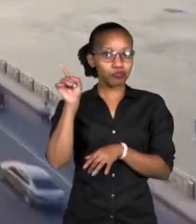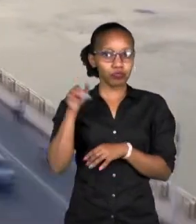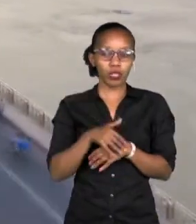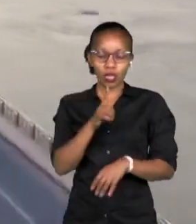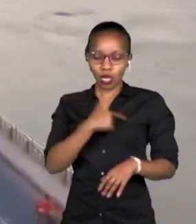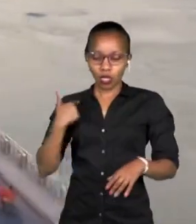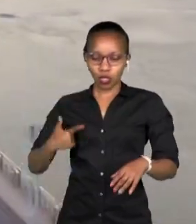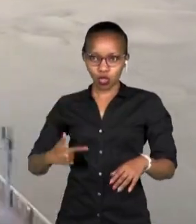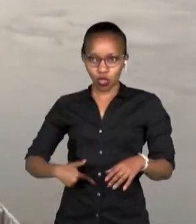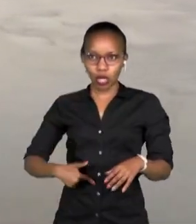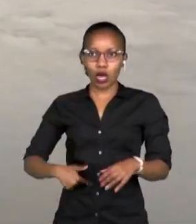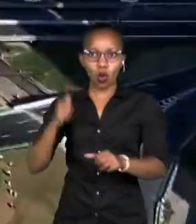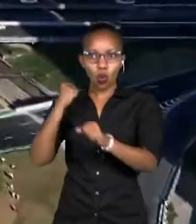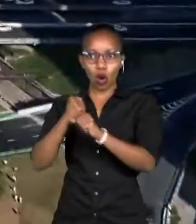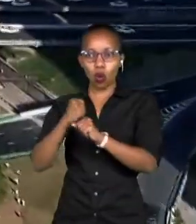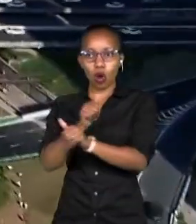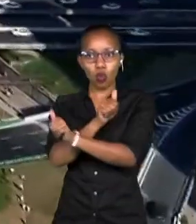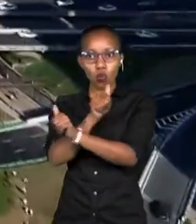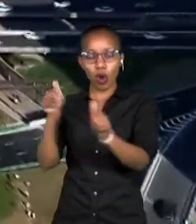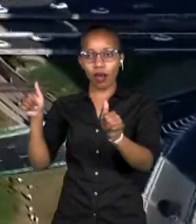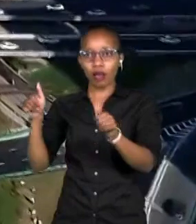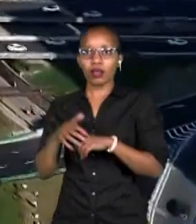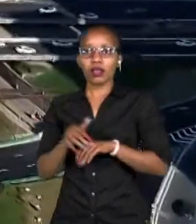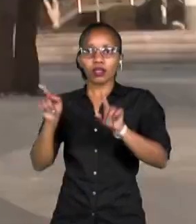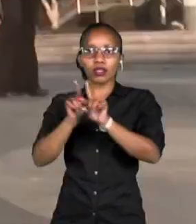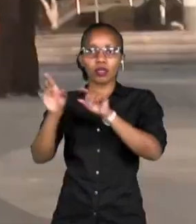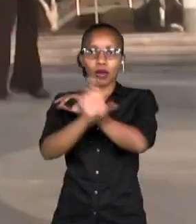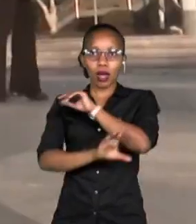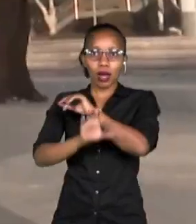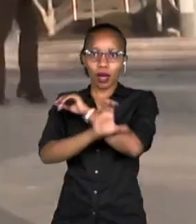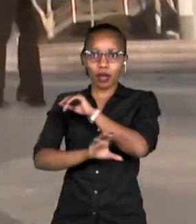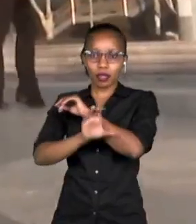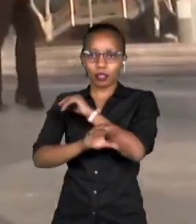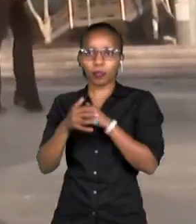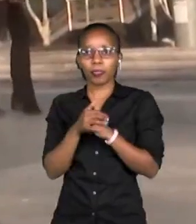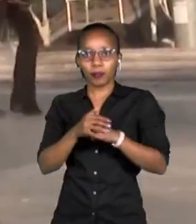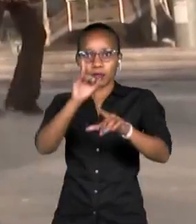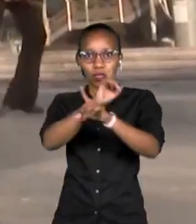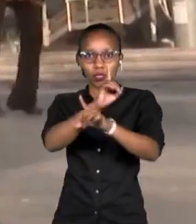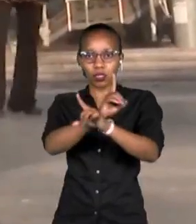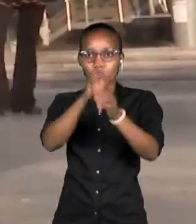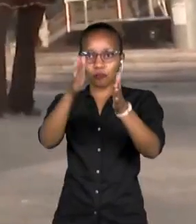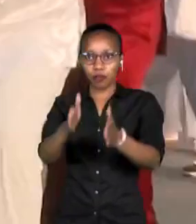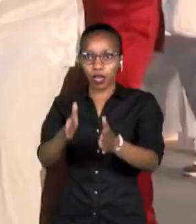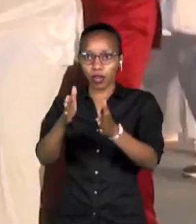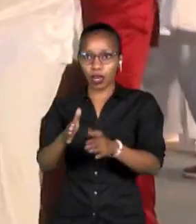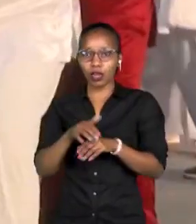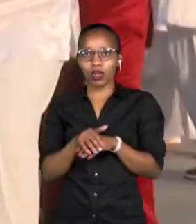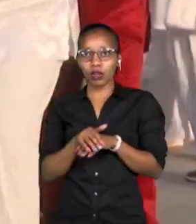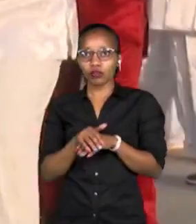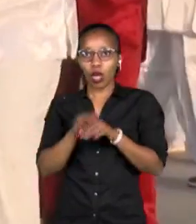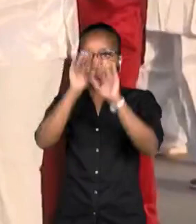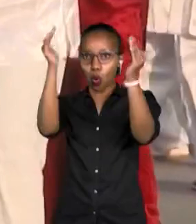China done a magnificent job domestically, but also the country has emerged as a firm defender of multilateralism on the world